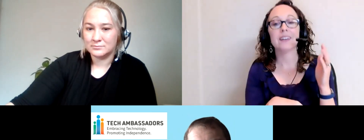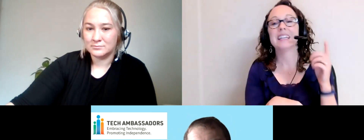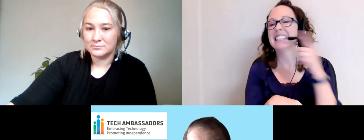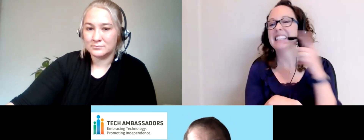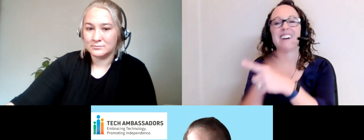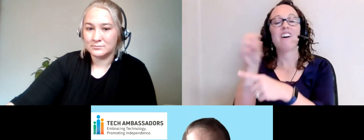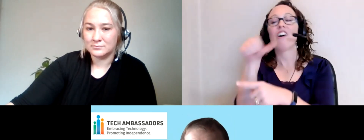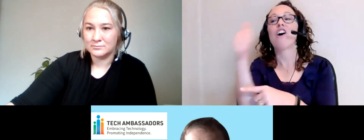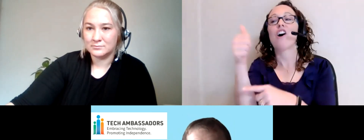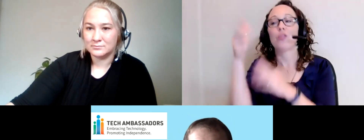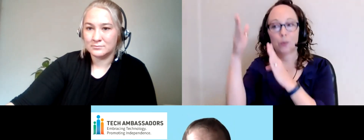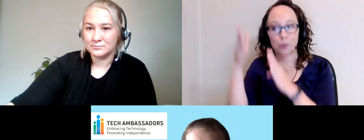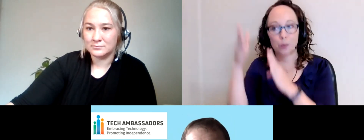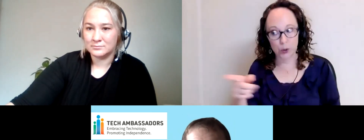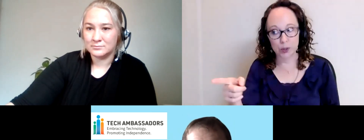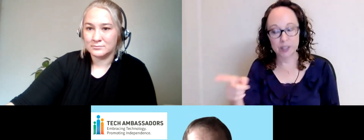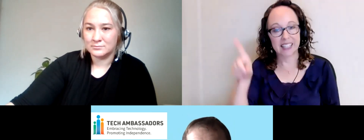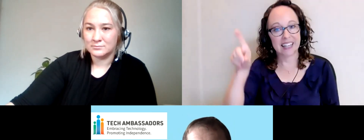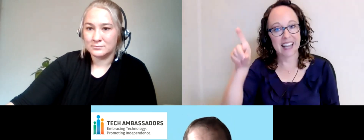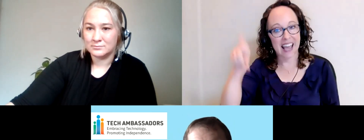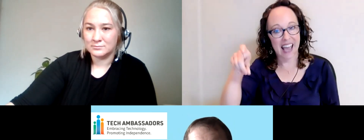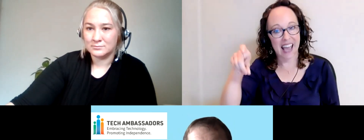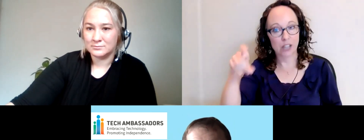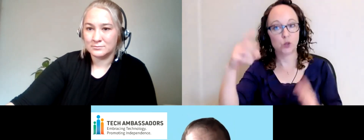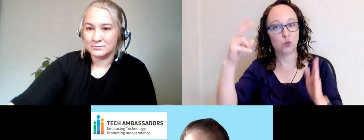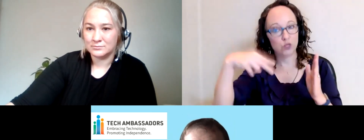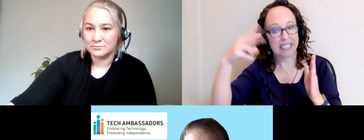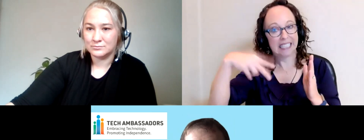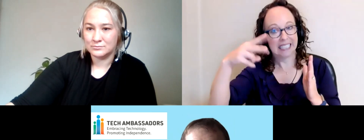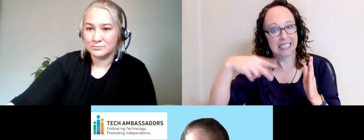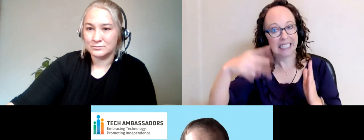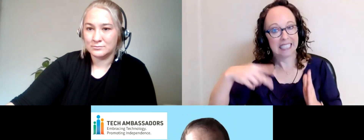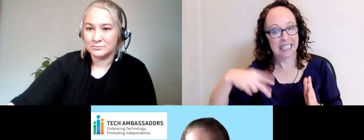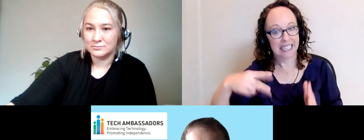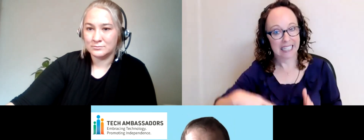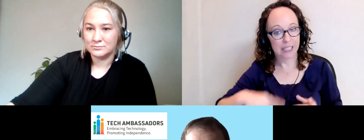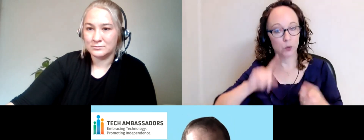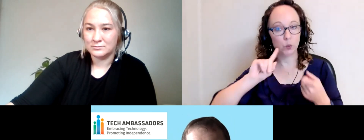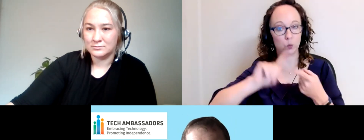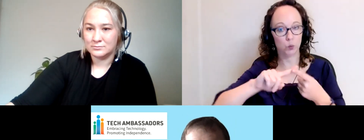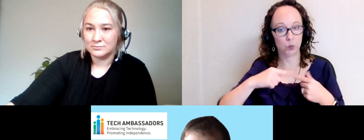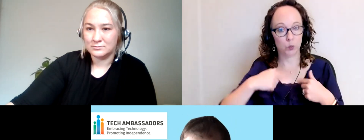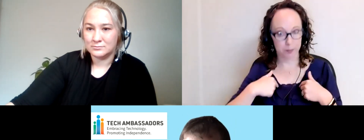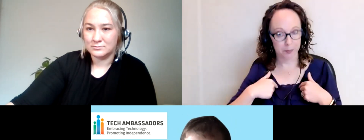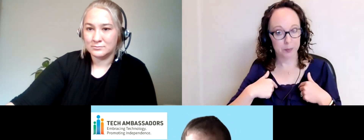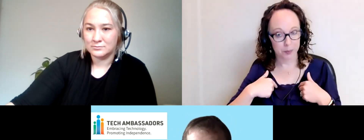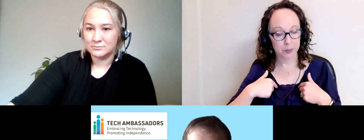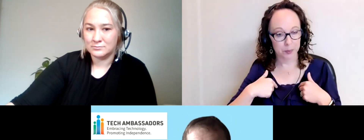what the stuff was, because the